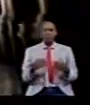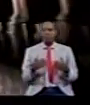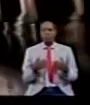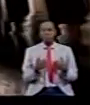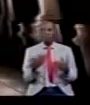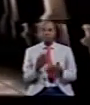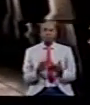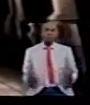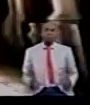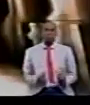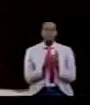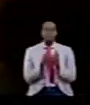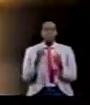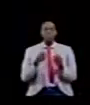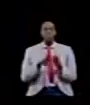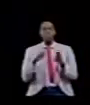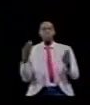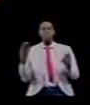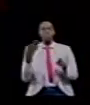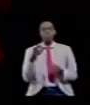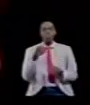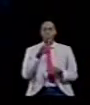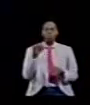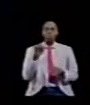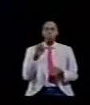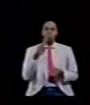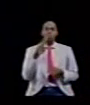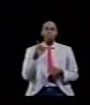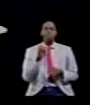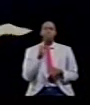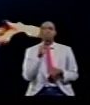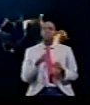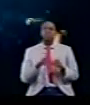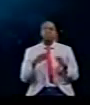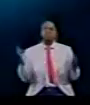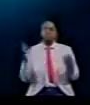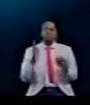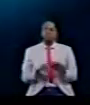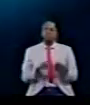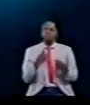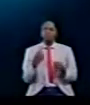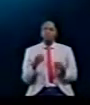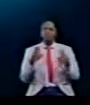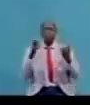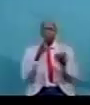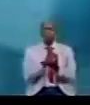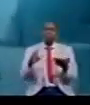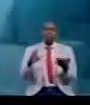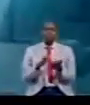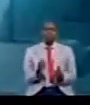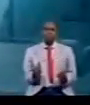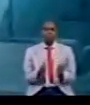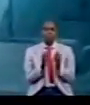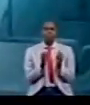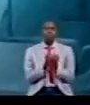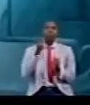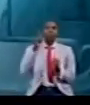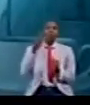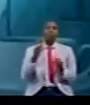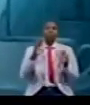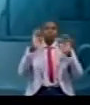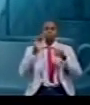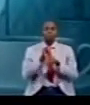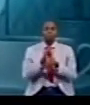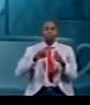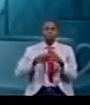want to tell you that anytime you begin to talk about storm, you are referring to troubles of life, troubles that